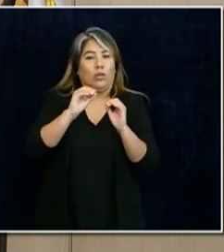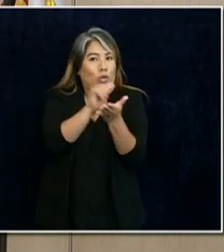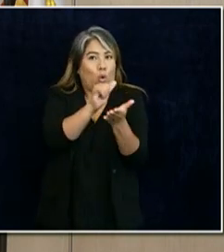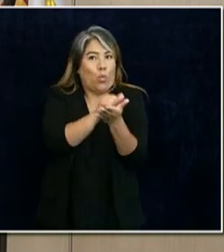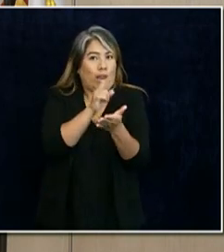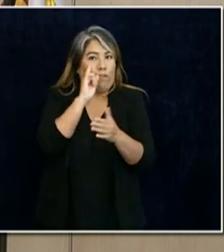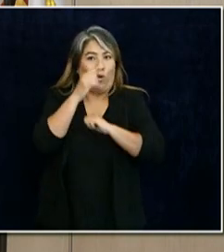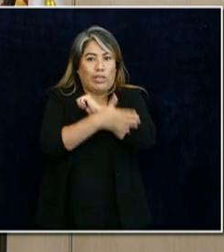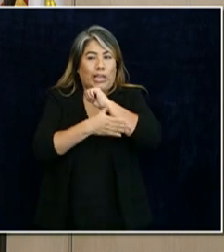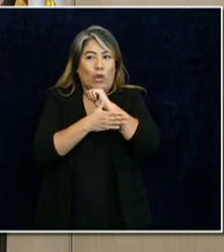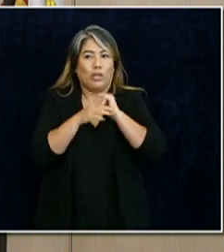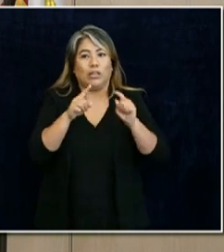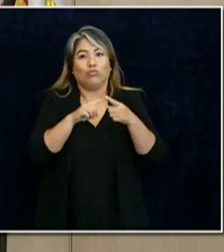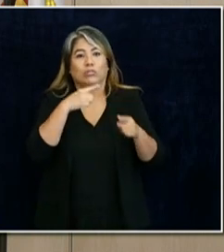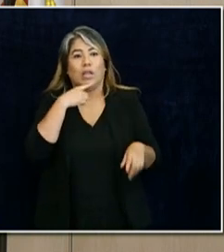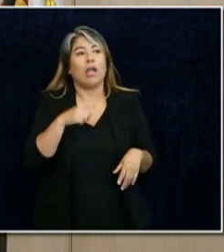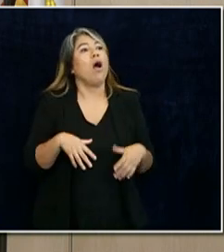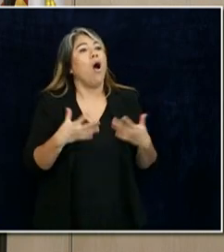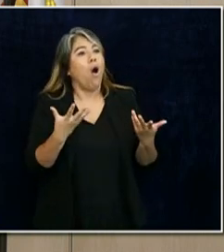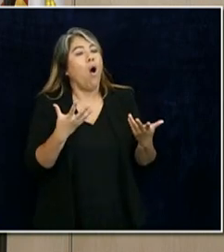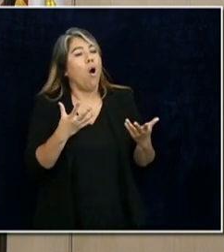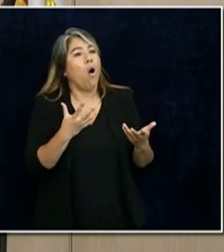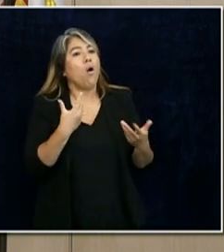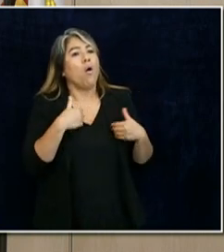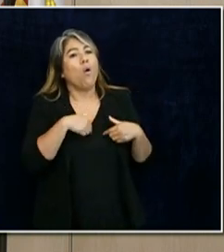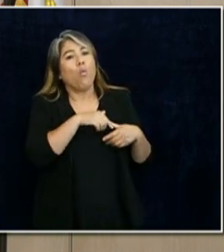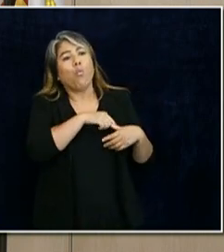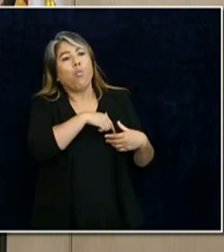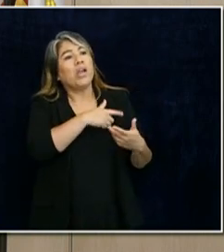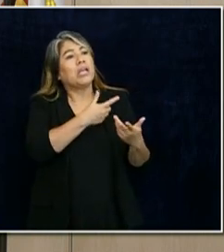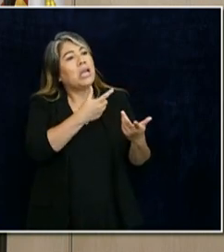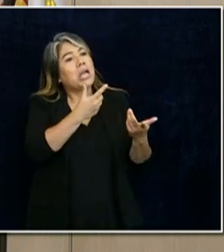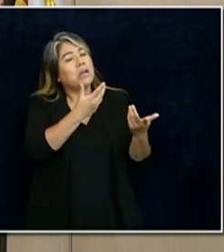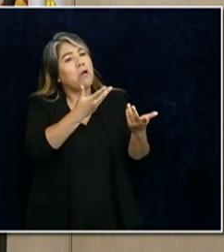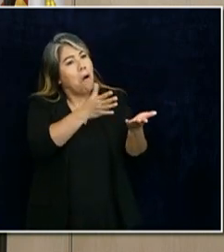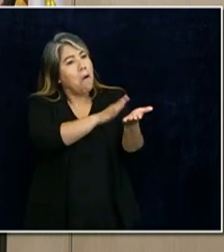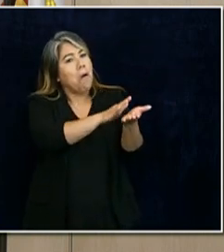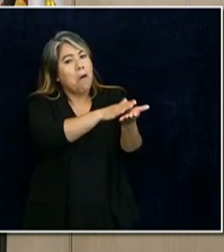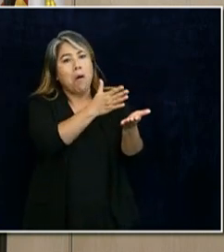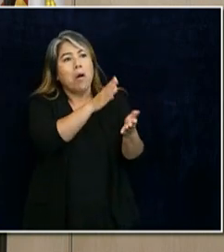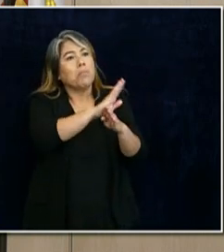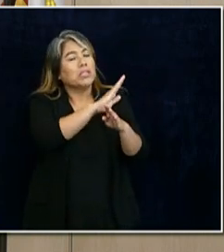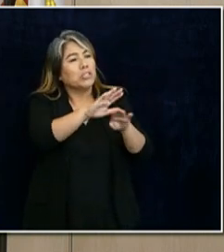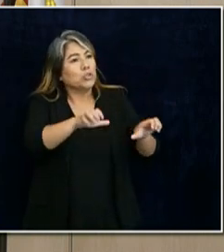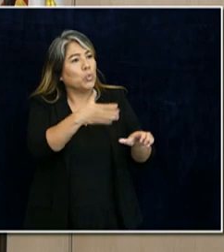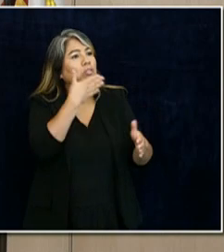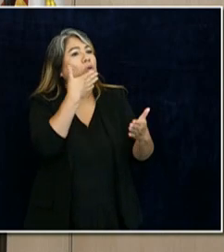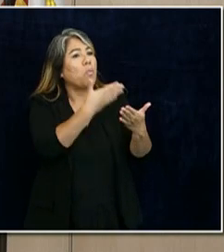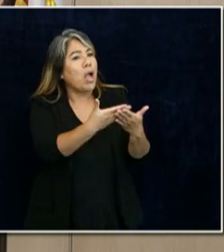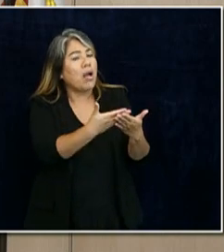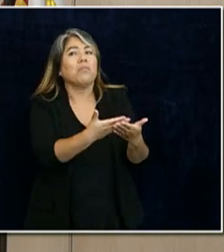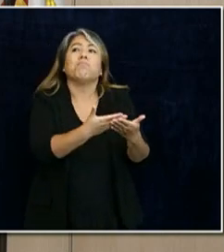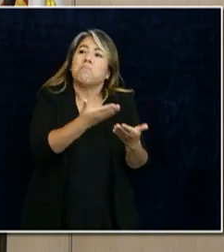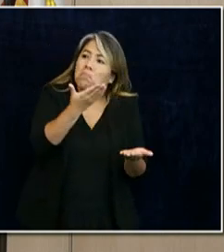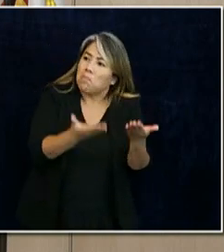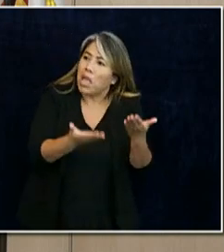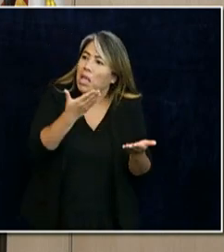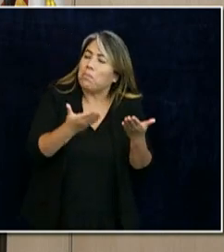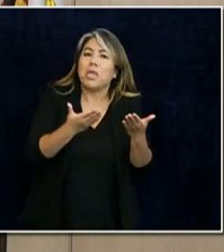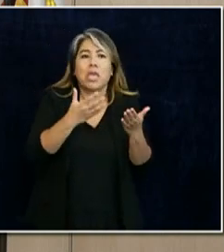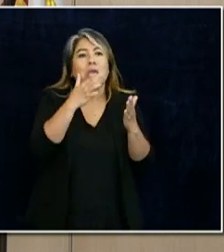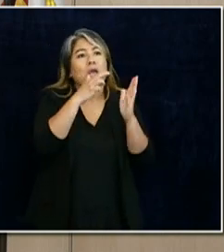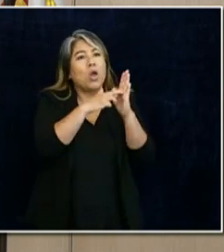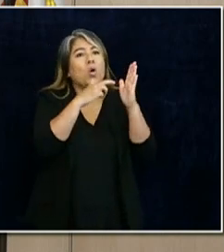way for the county to then say we can reward these businesses for doing so well by maybe easing